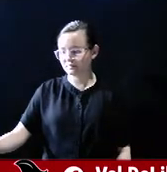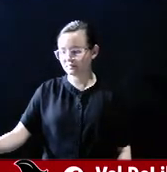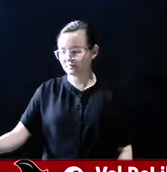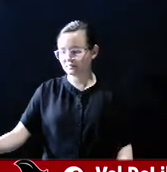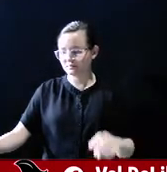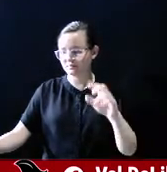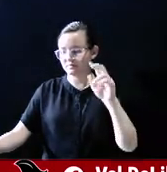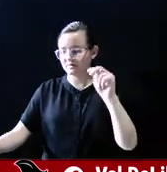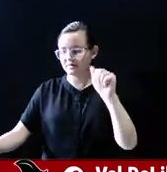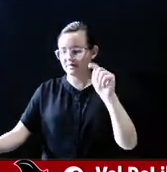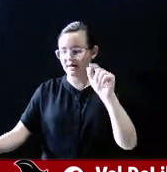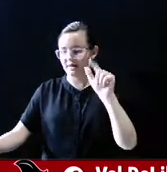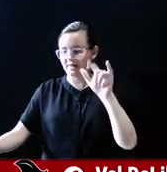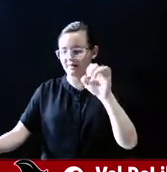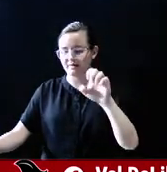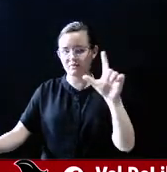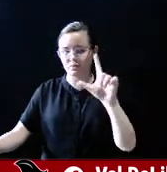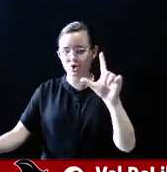Natalie Lugo.